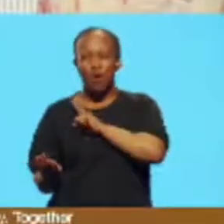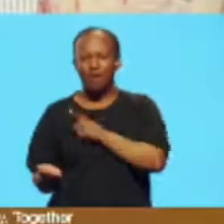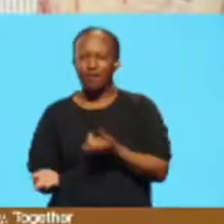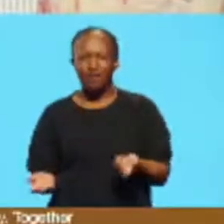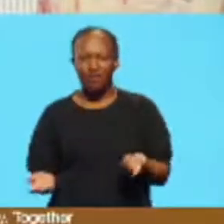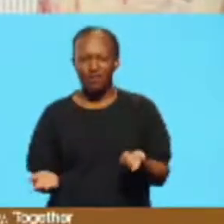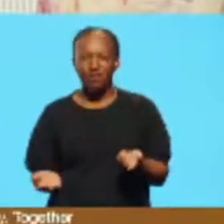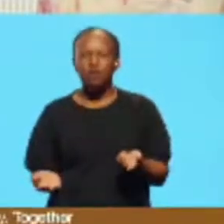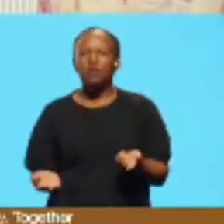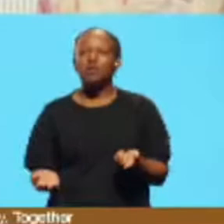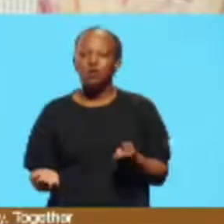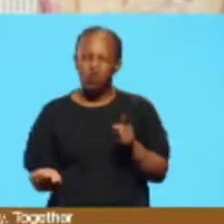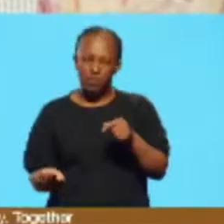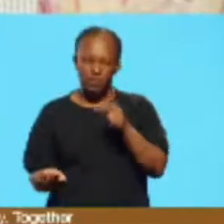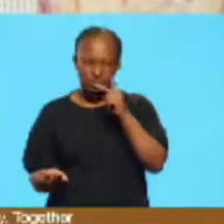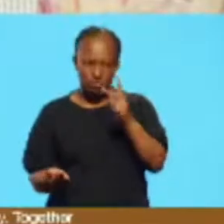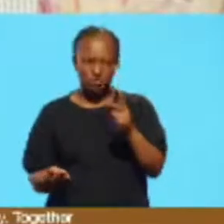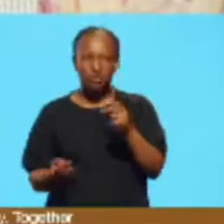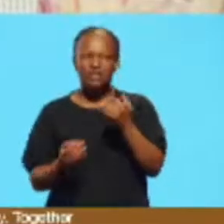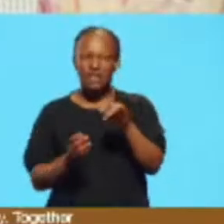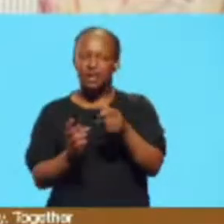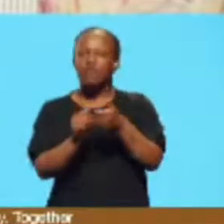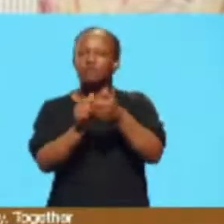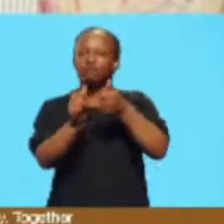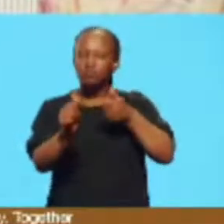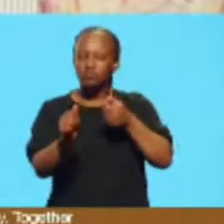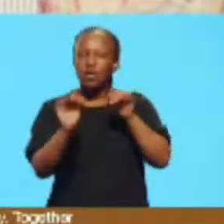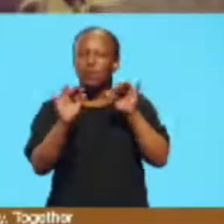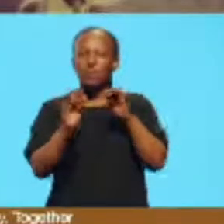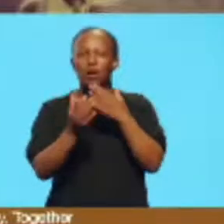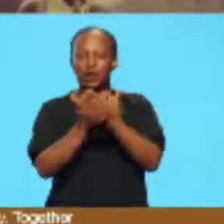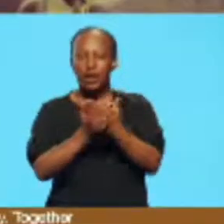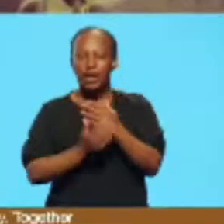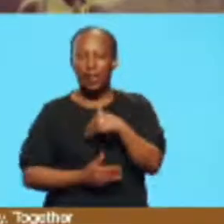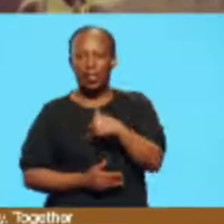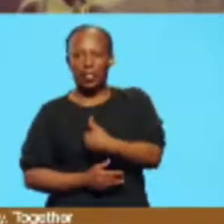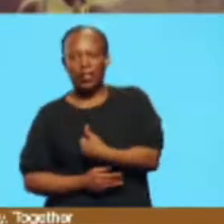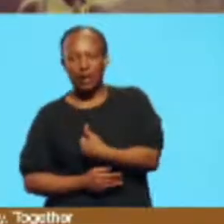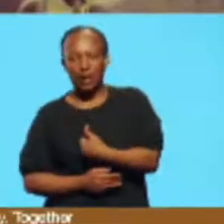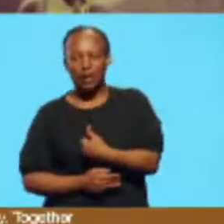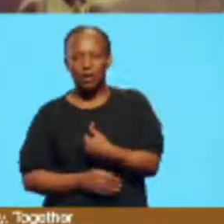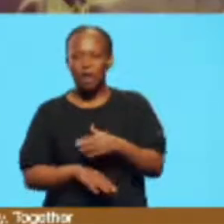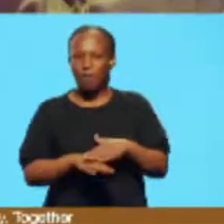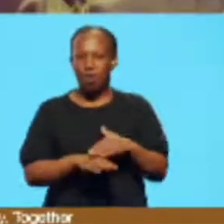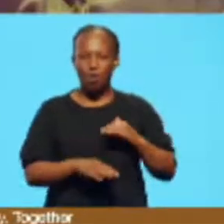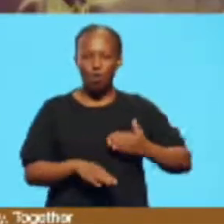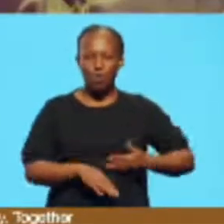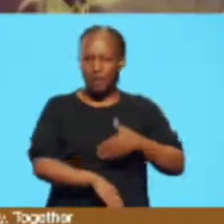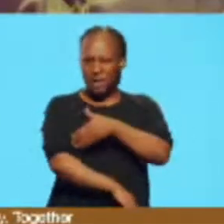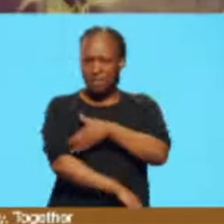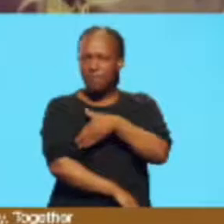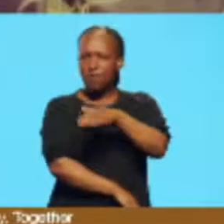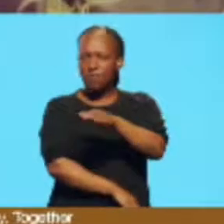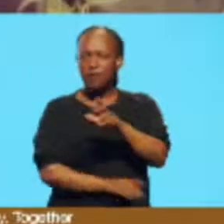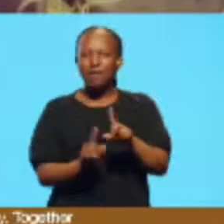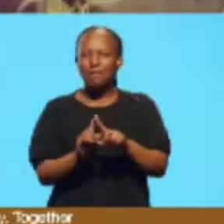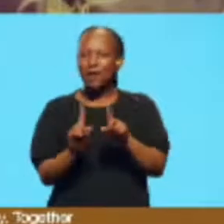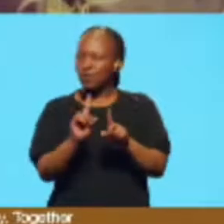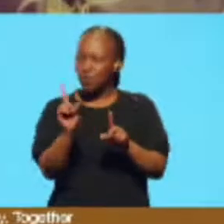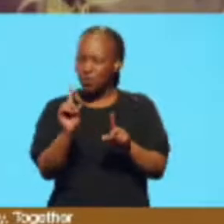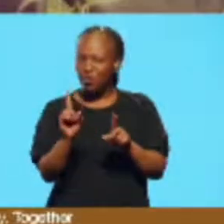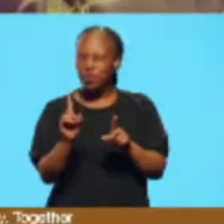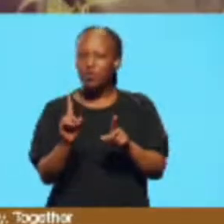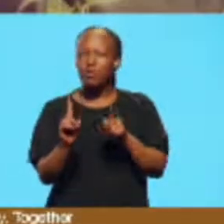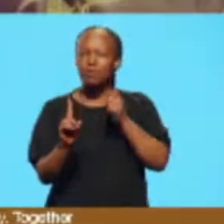that. So we are still far. And people will get offended to say we are more on women empowerment. No, we are not. Remember,